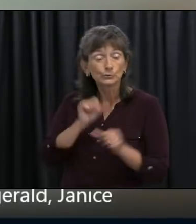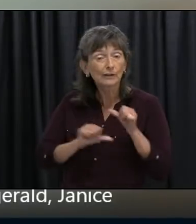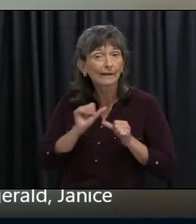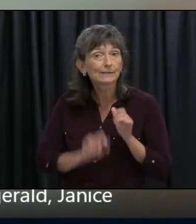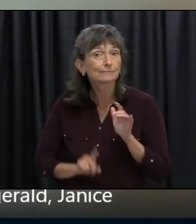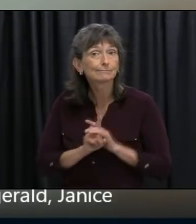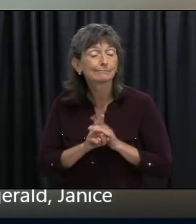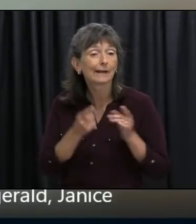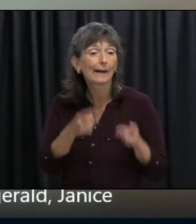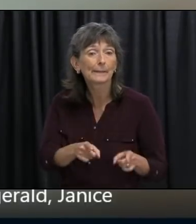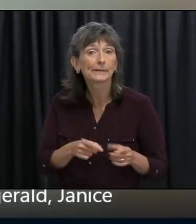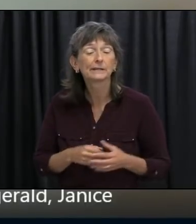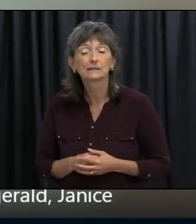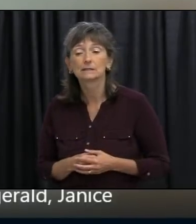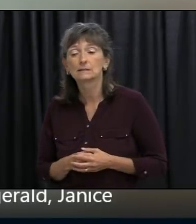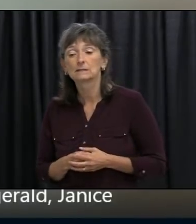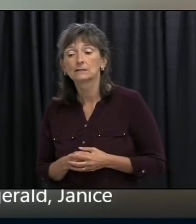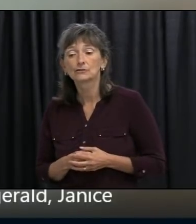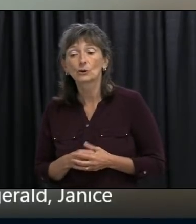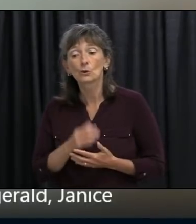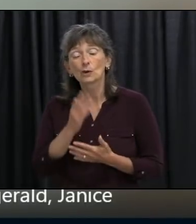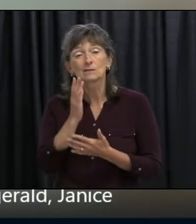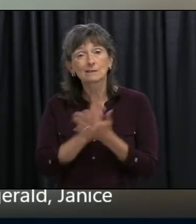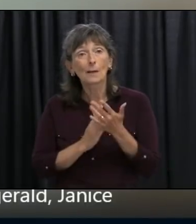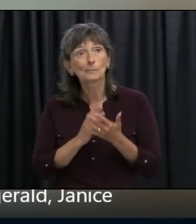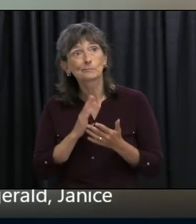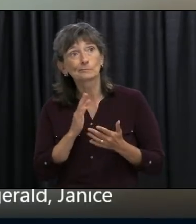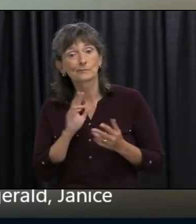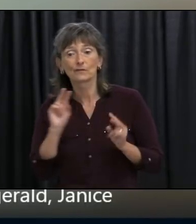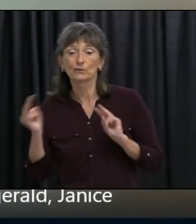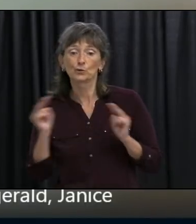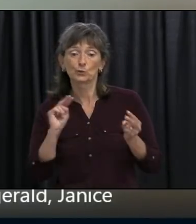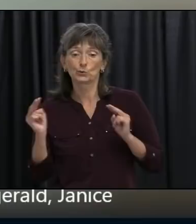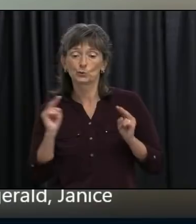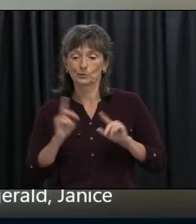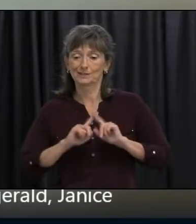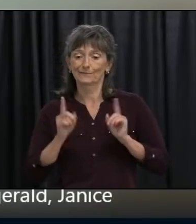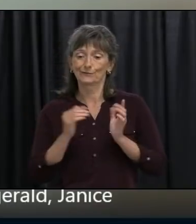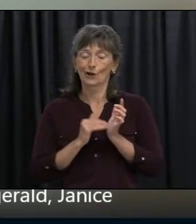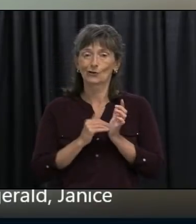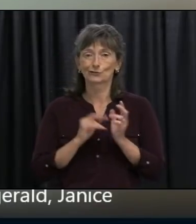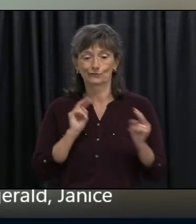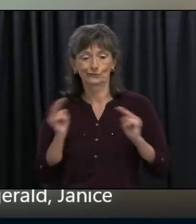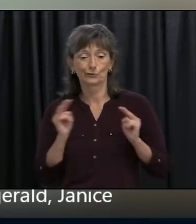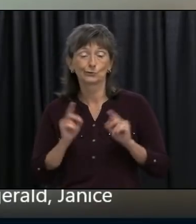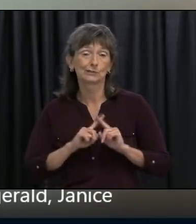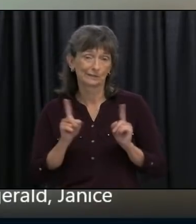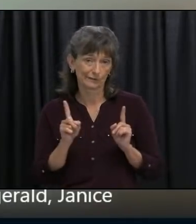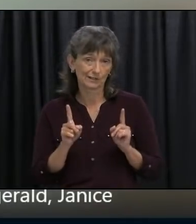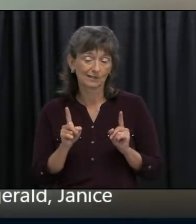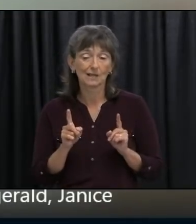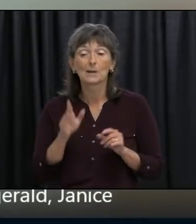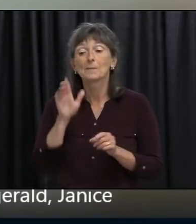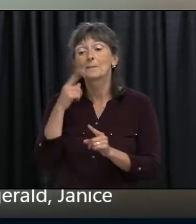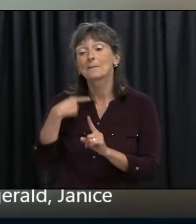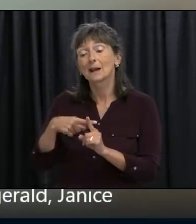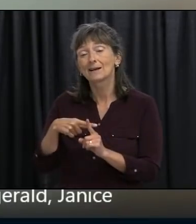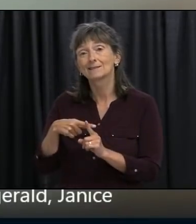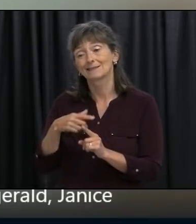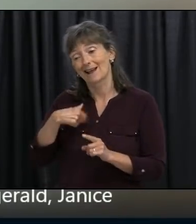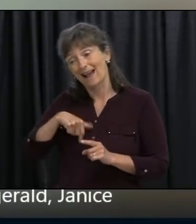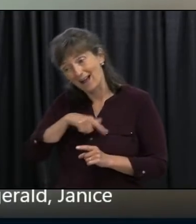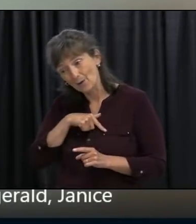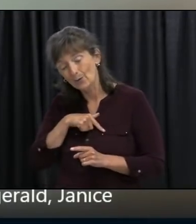so some people view things differently. So we have to remember that, but also we have to look at